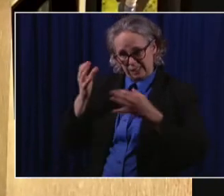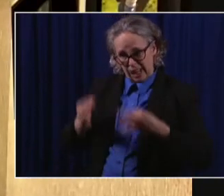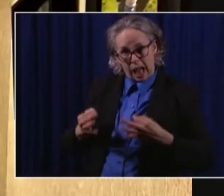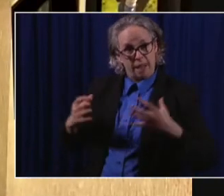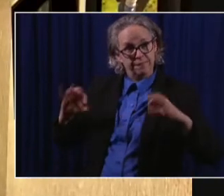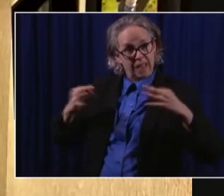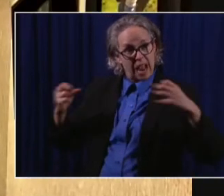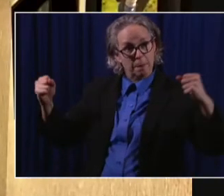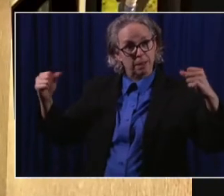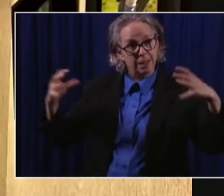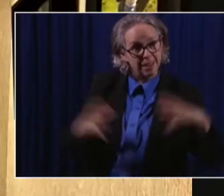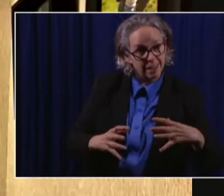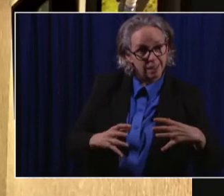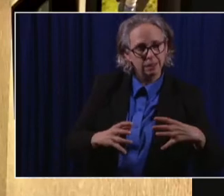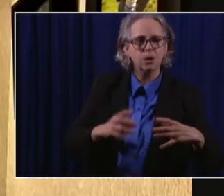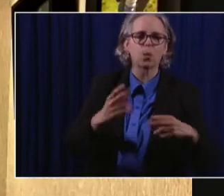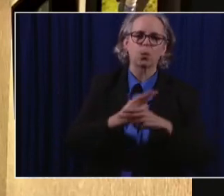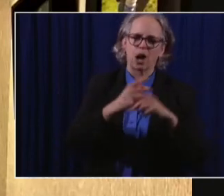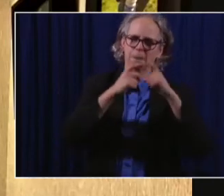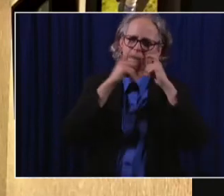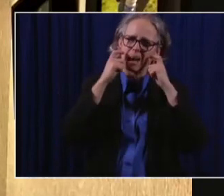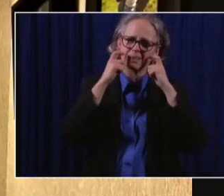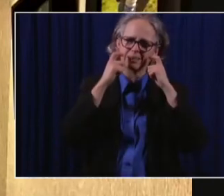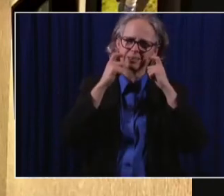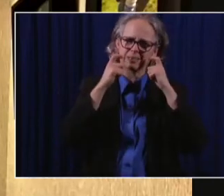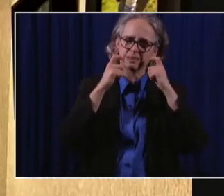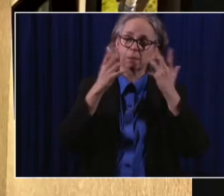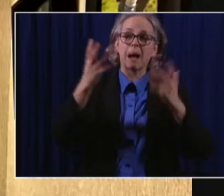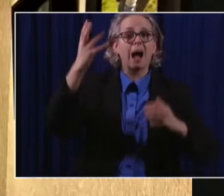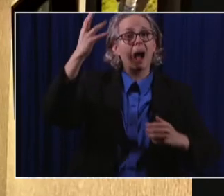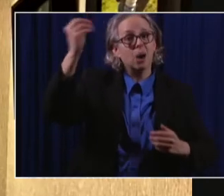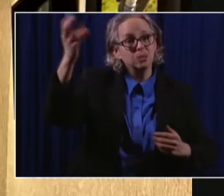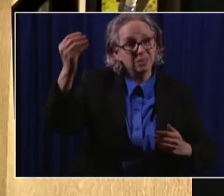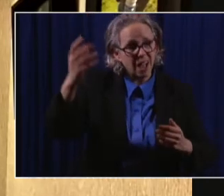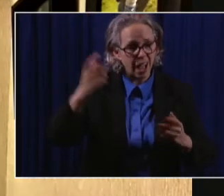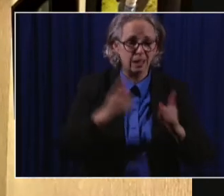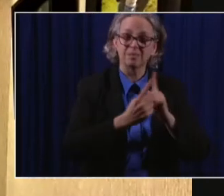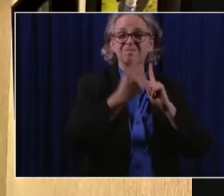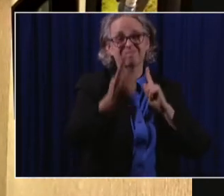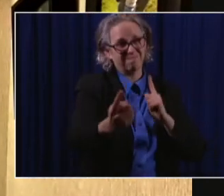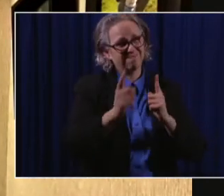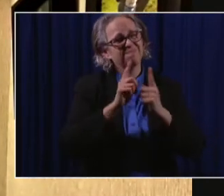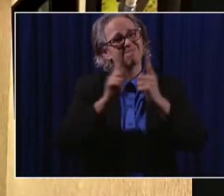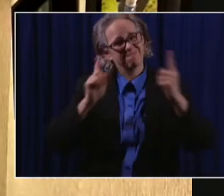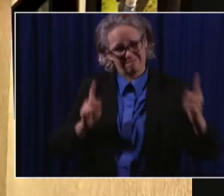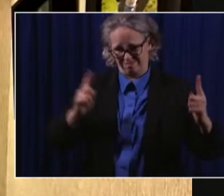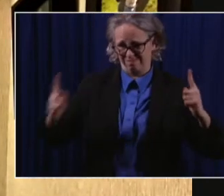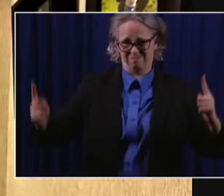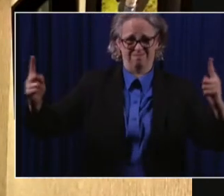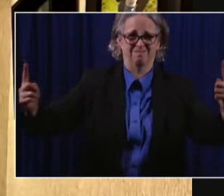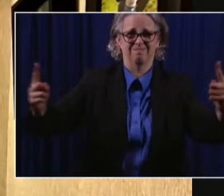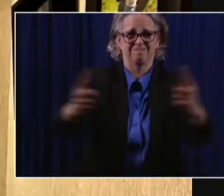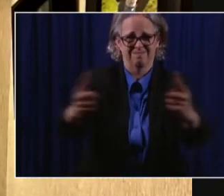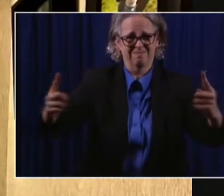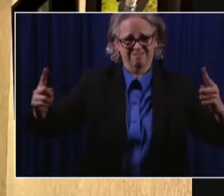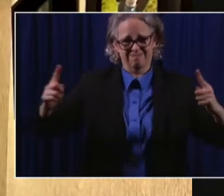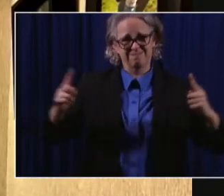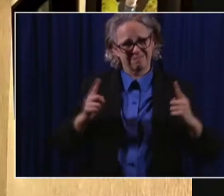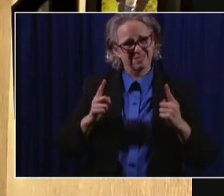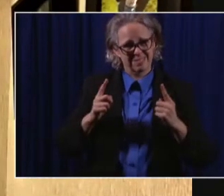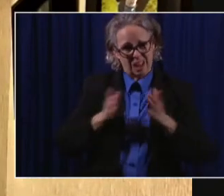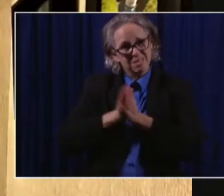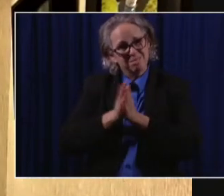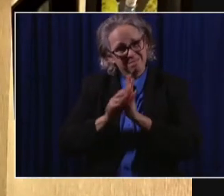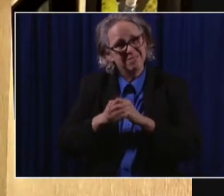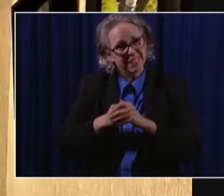mask, try and be outside, try and be 6 feet apart. And if you do those things, chances are that it would be really,